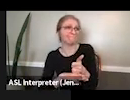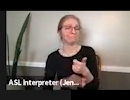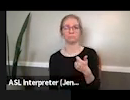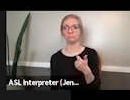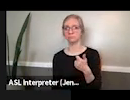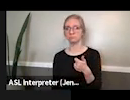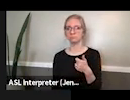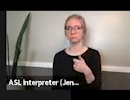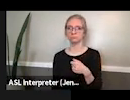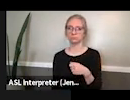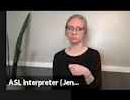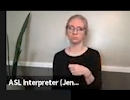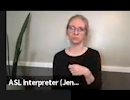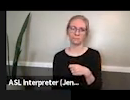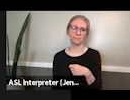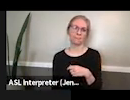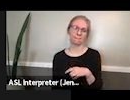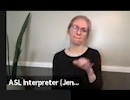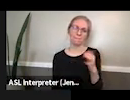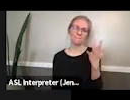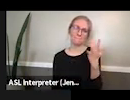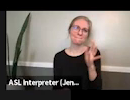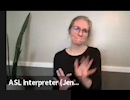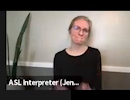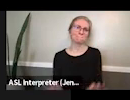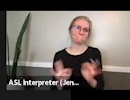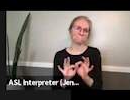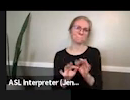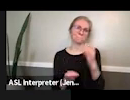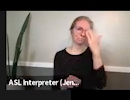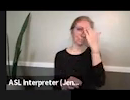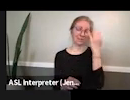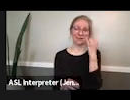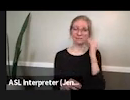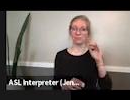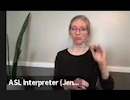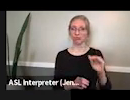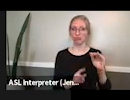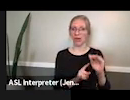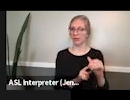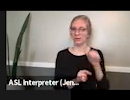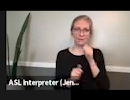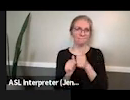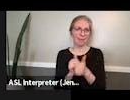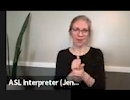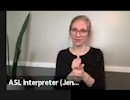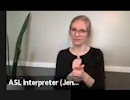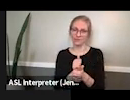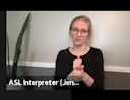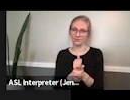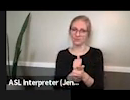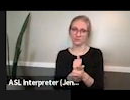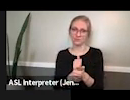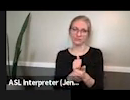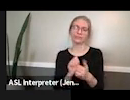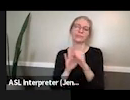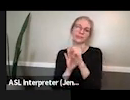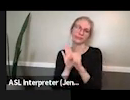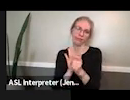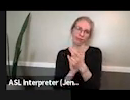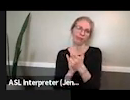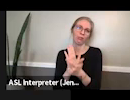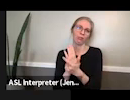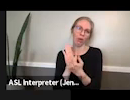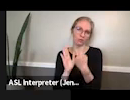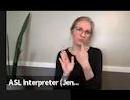just know. And that's why I think it's important, that for a child who does not pass newborn hearing screening, there is state law that says you're supposed to